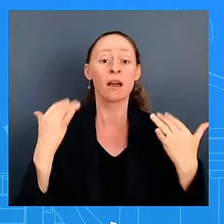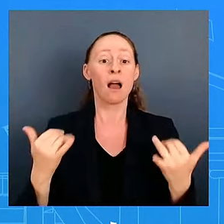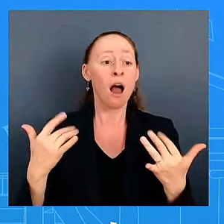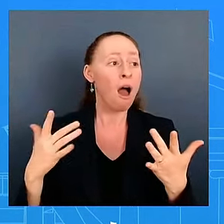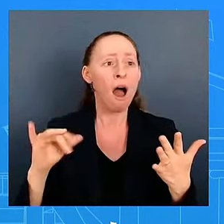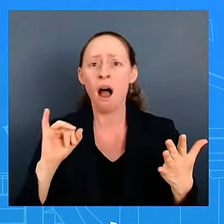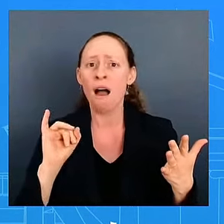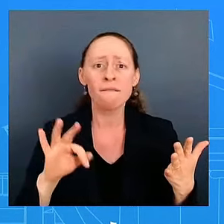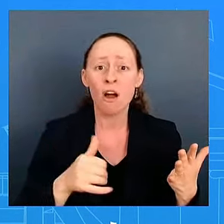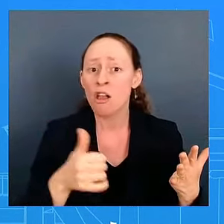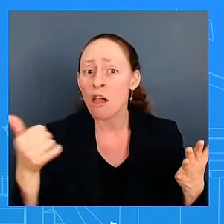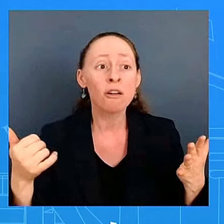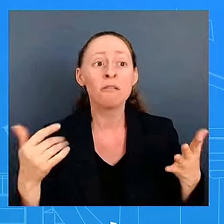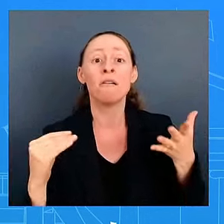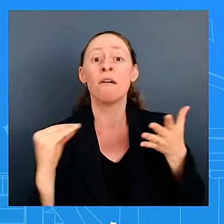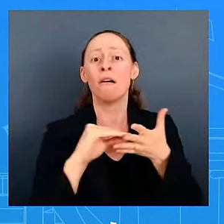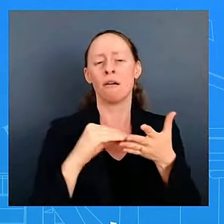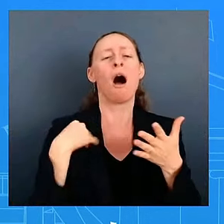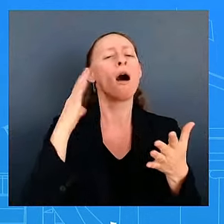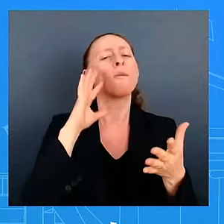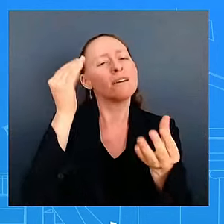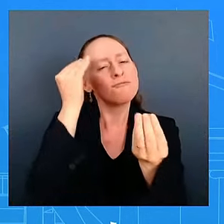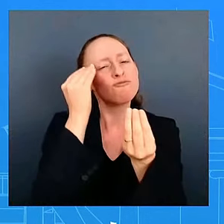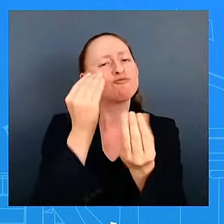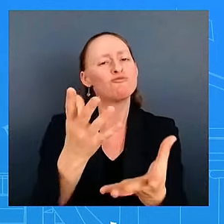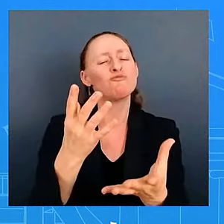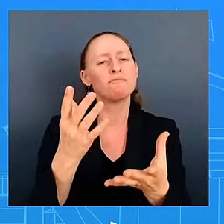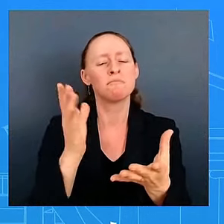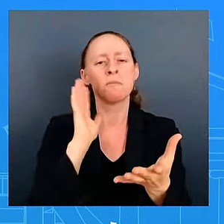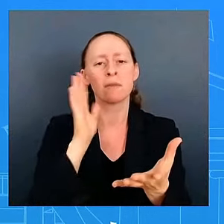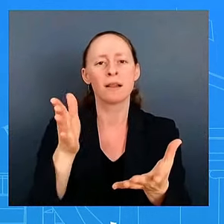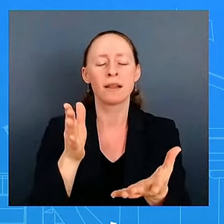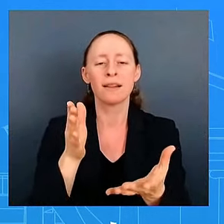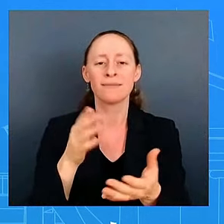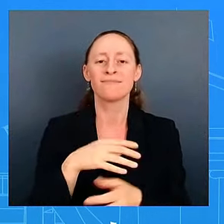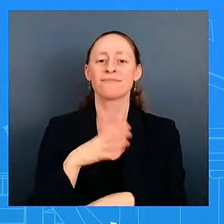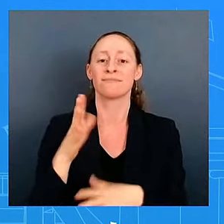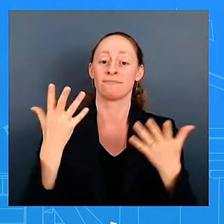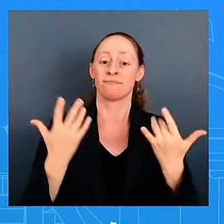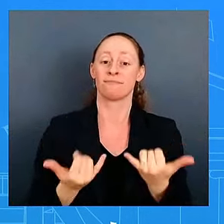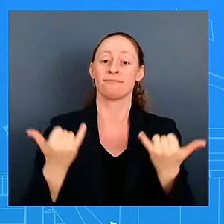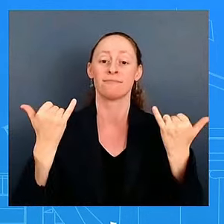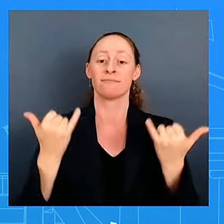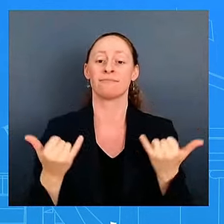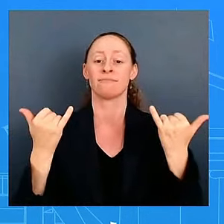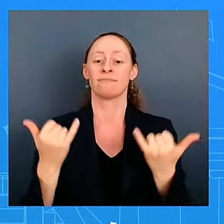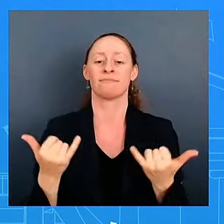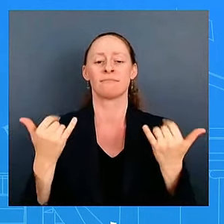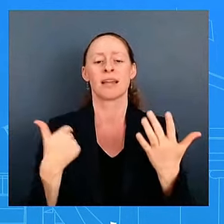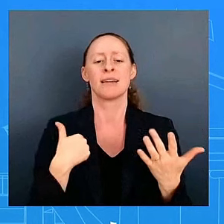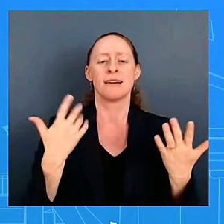our best to share that with you. We're going to have some deliverables. We're going to have